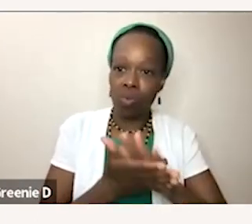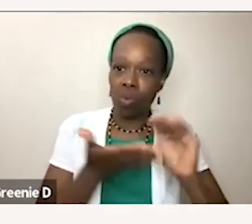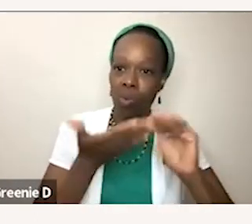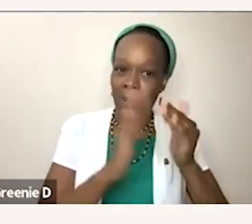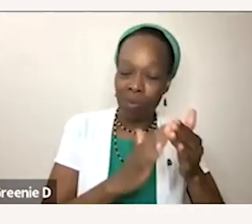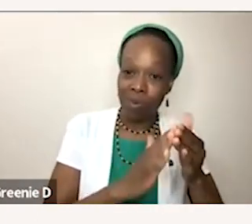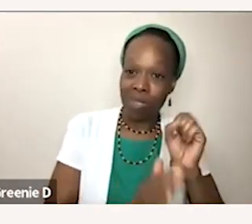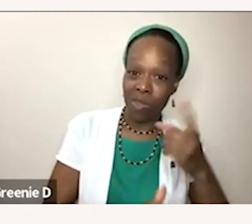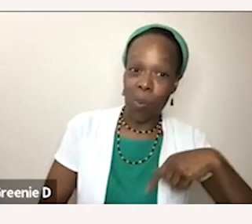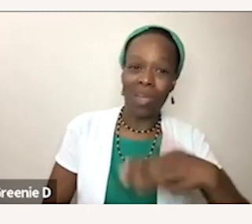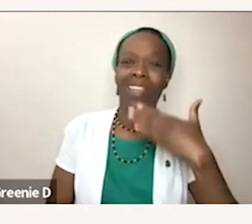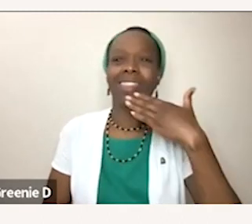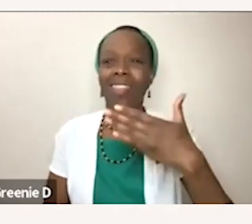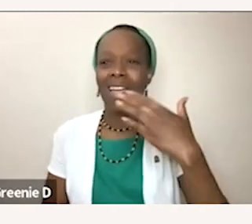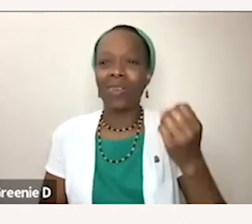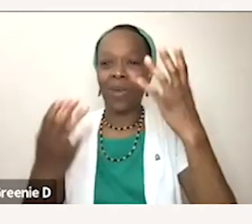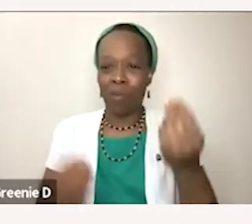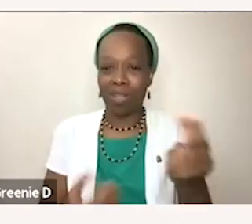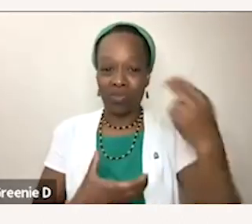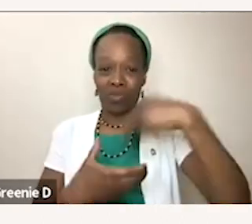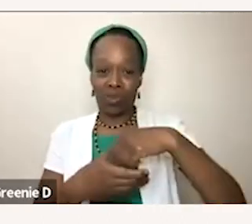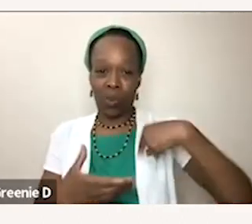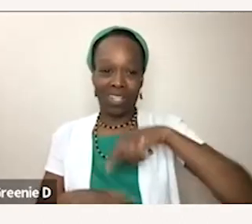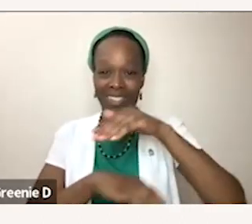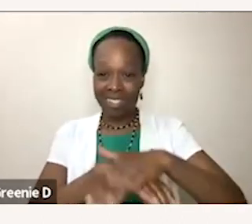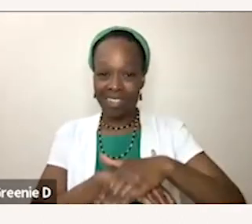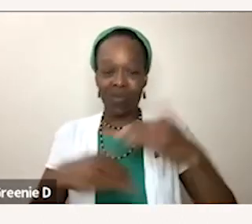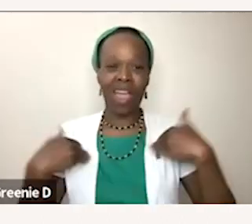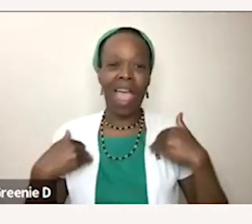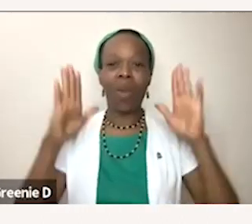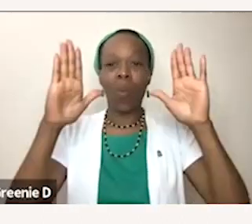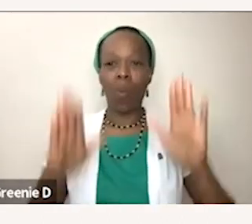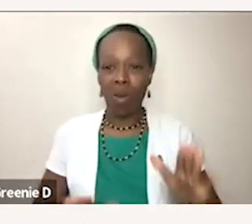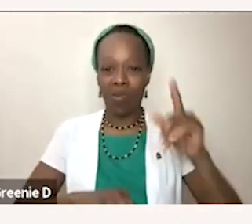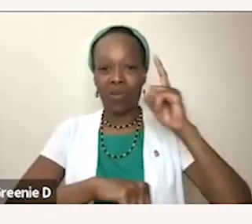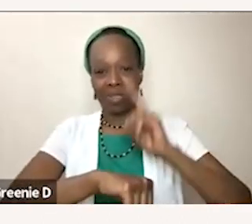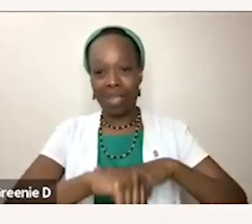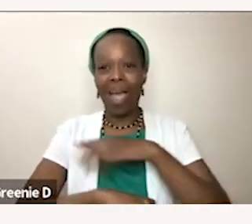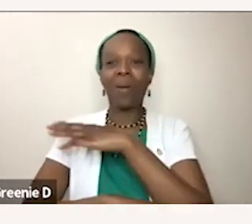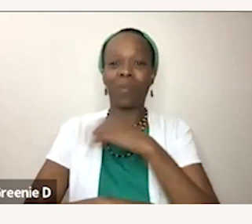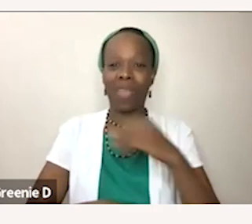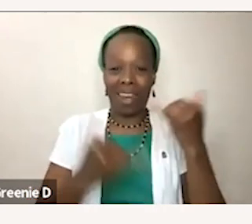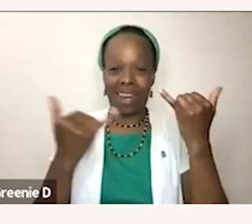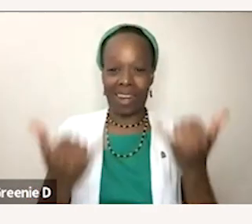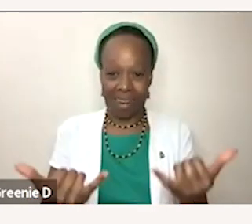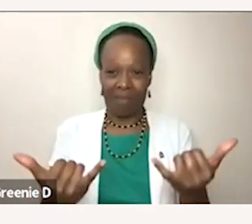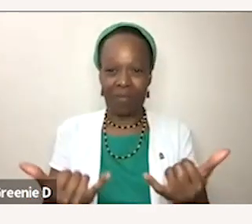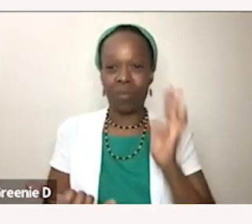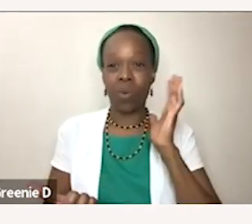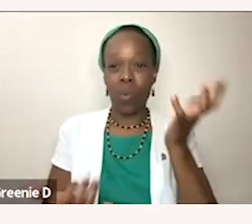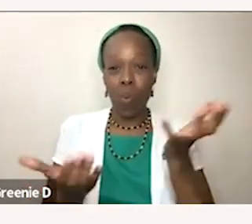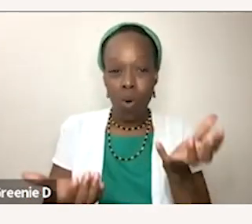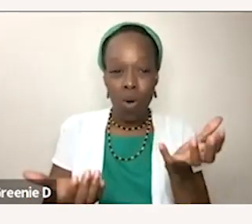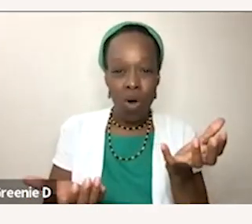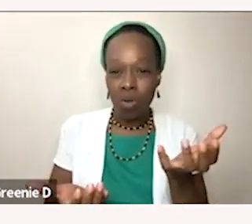much for being here with us this evening. We've had a fabulous time. And at this time, we would like